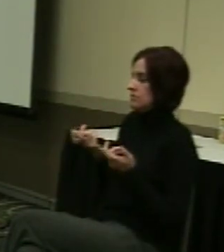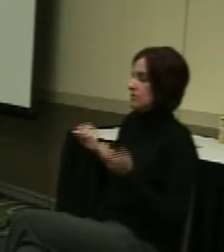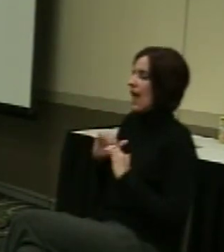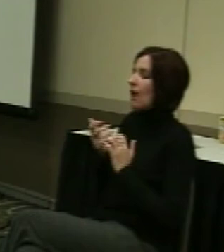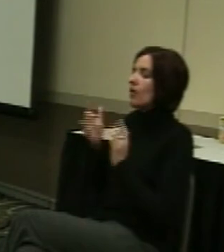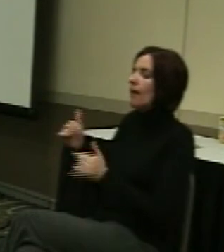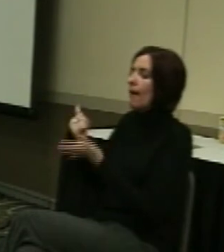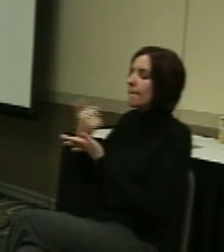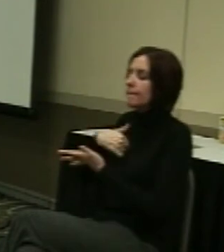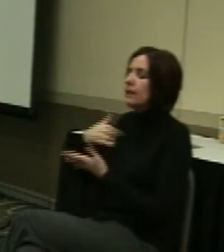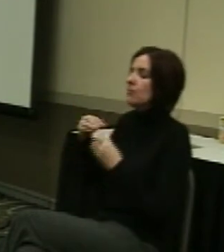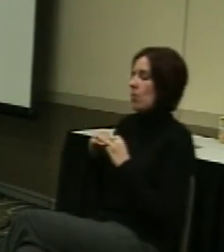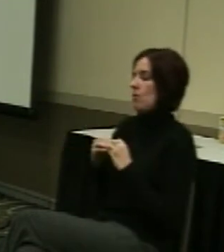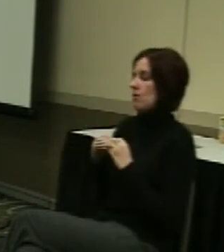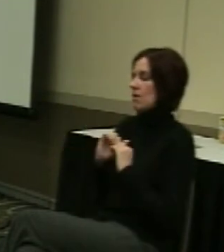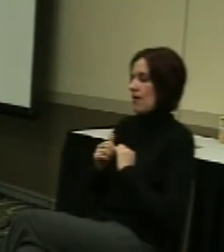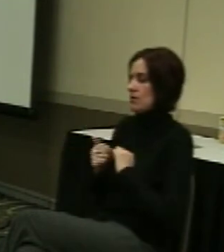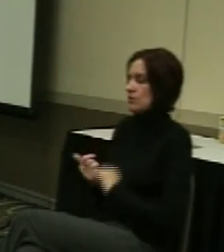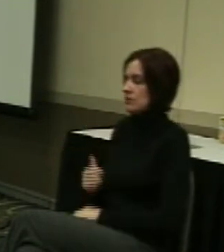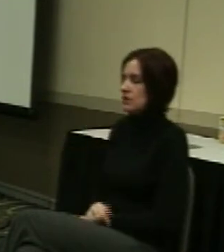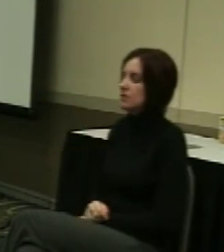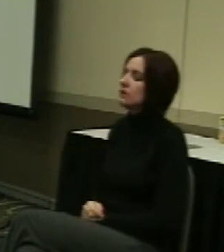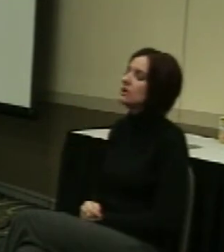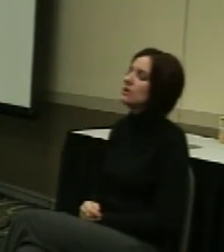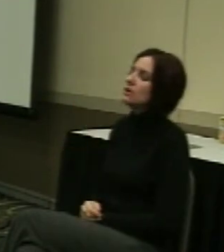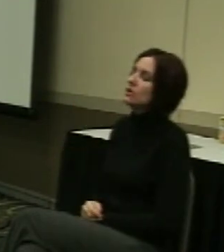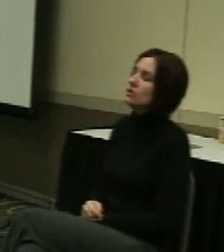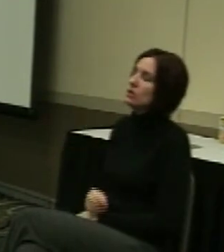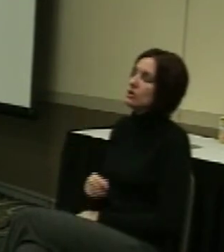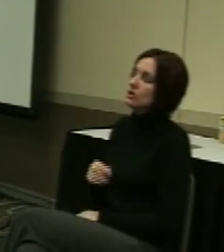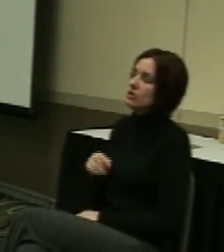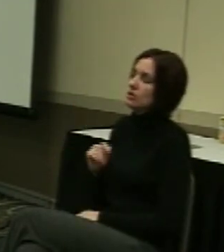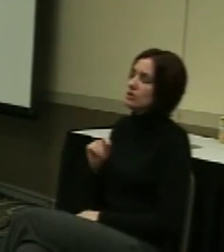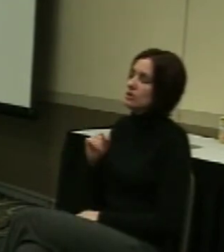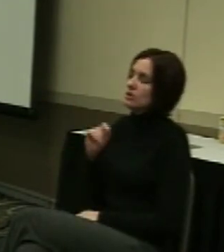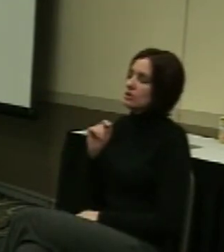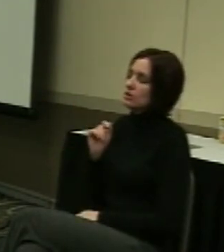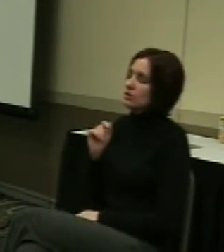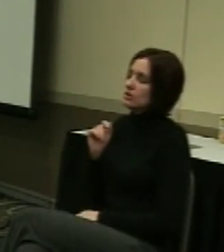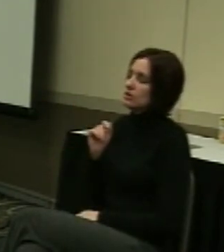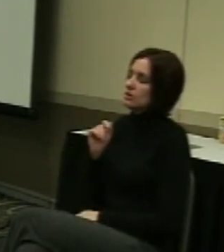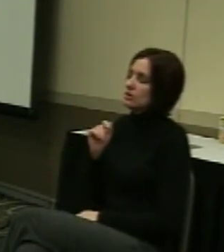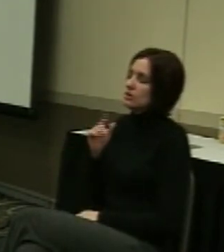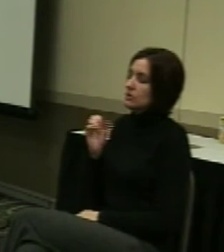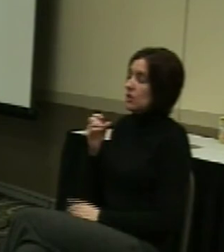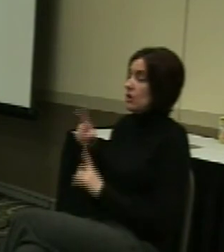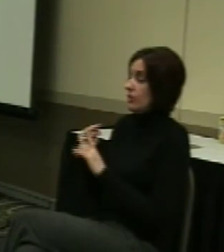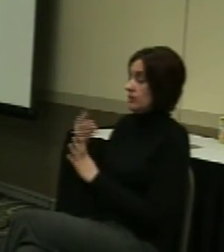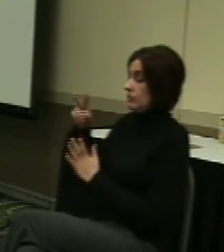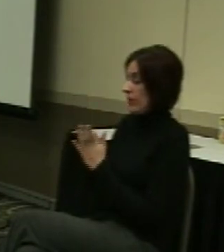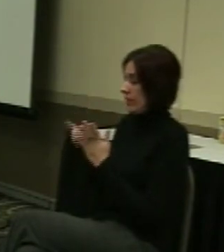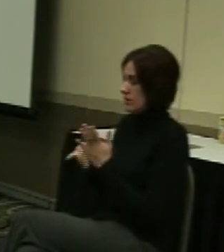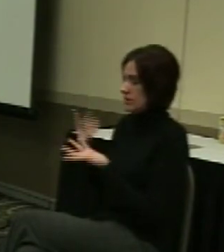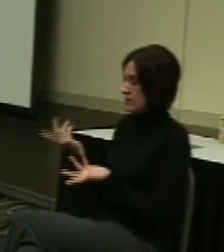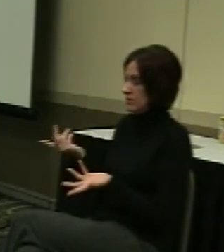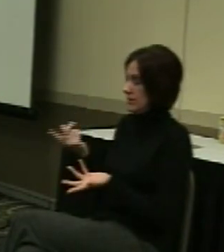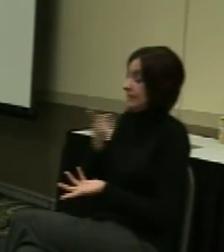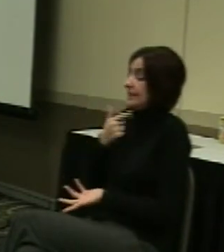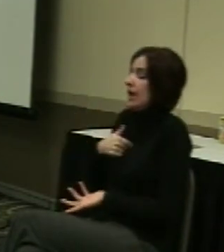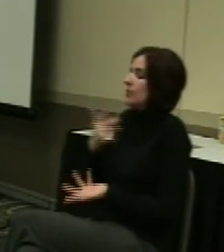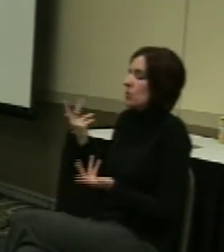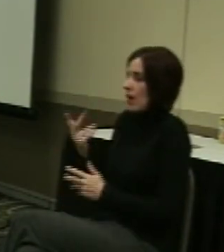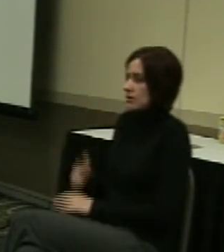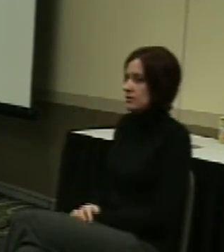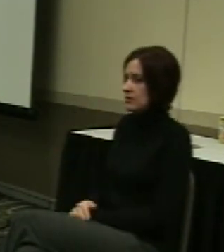me? So as you look at this, what does it say to you? And if it doesn't say anything